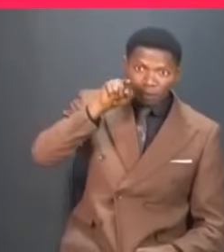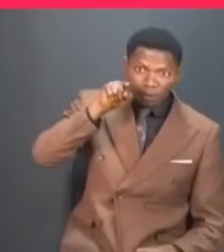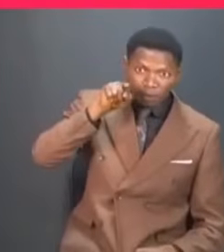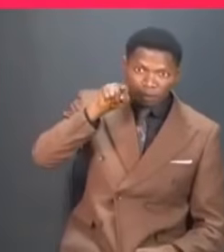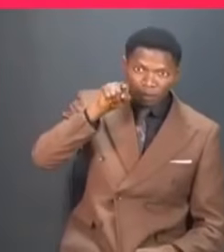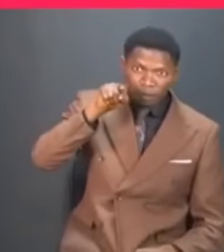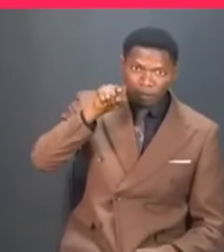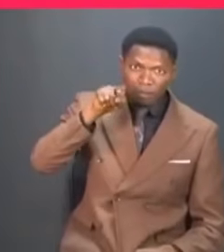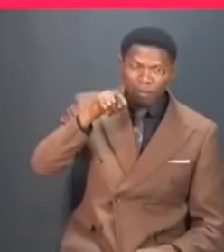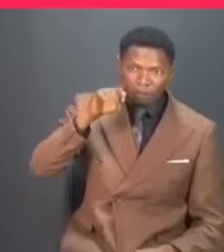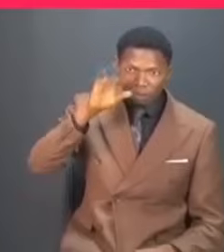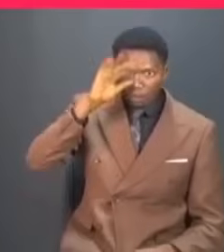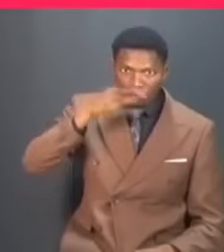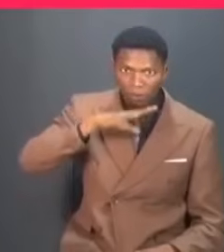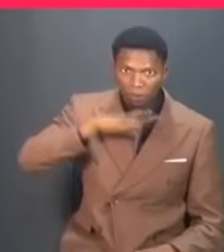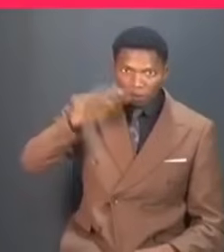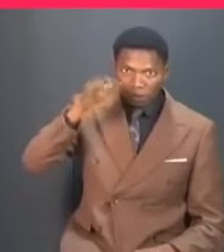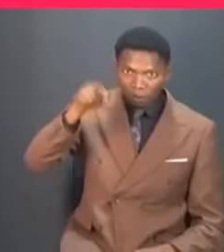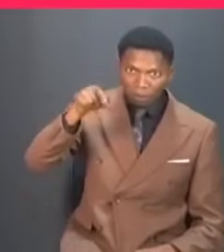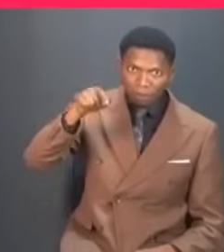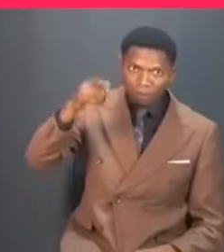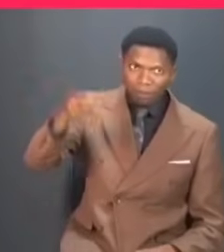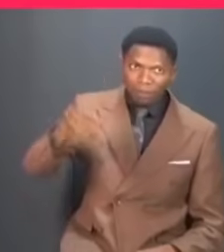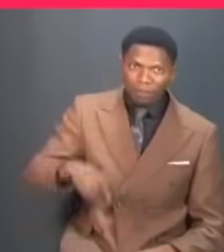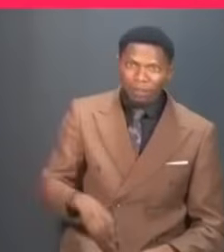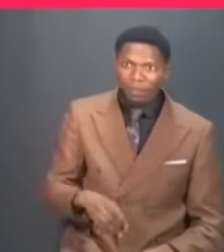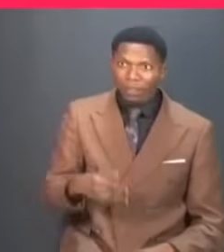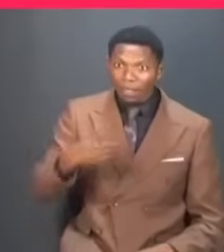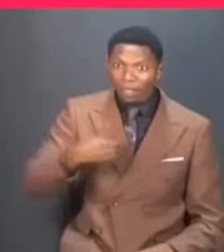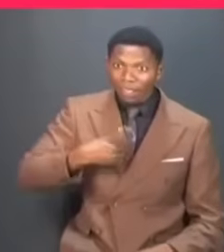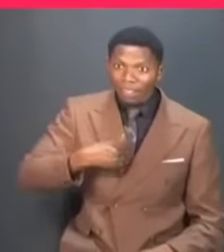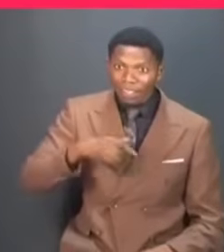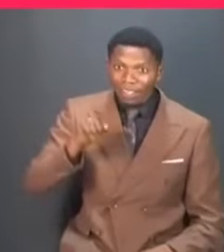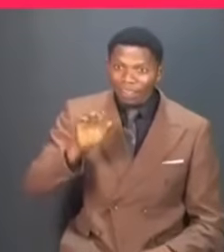man behind you. He's not young.